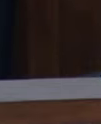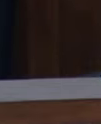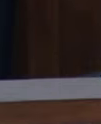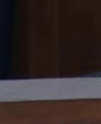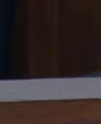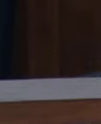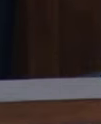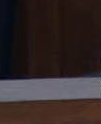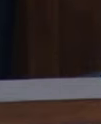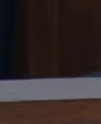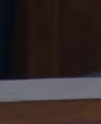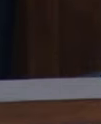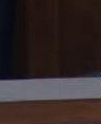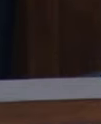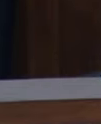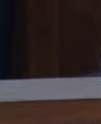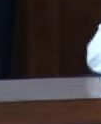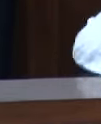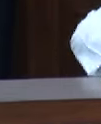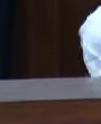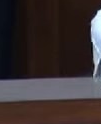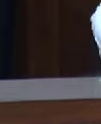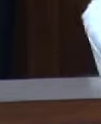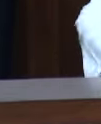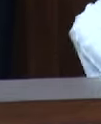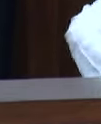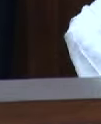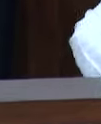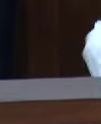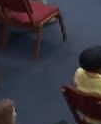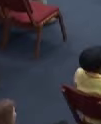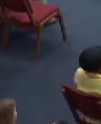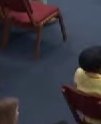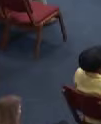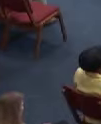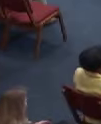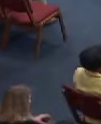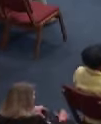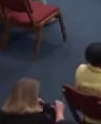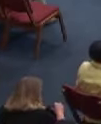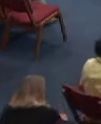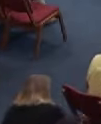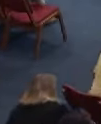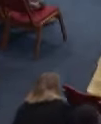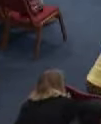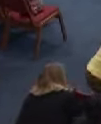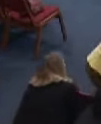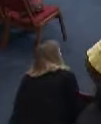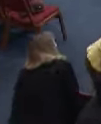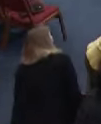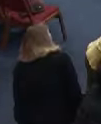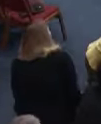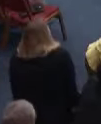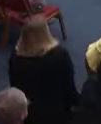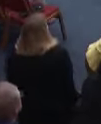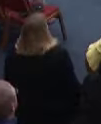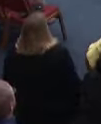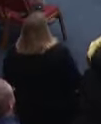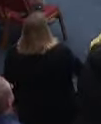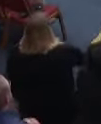God's sight is my prayer. Amen. Amen. Will you please stand and join us for the Pledge of Allegiance?